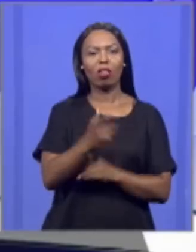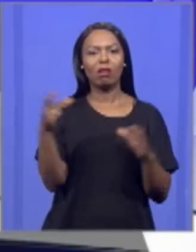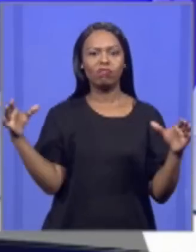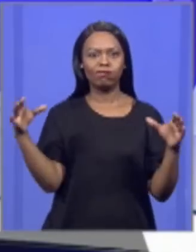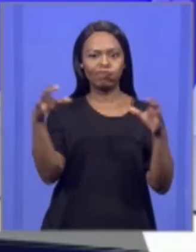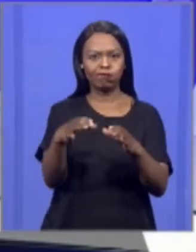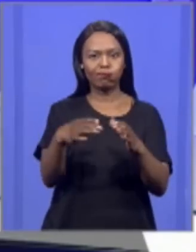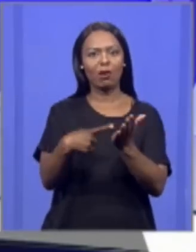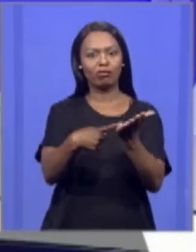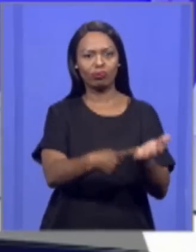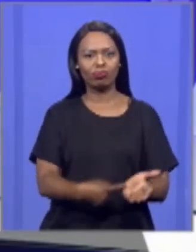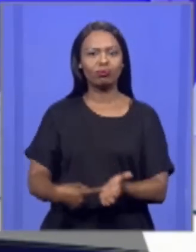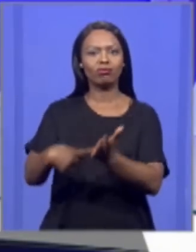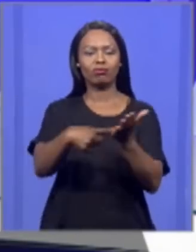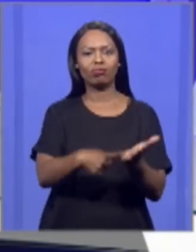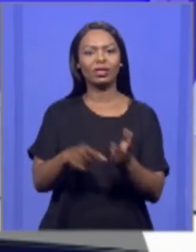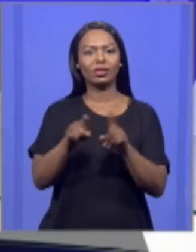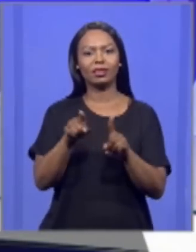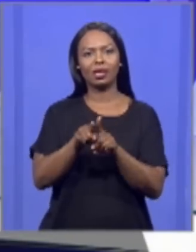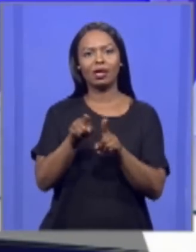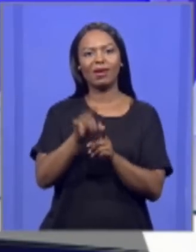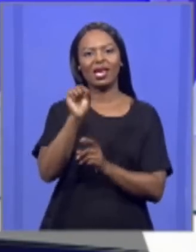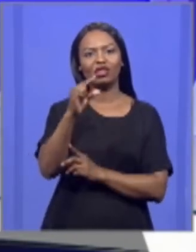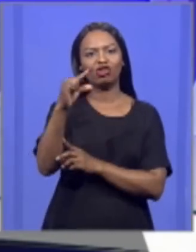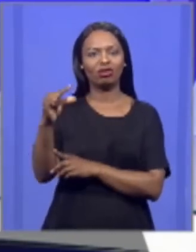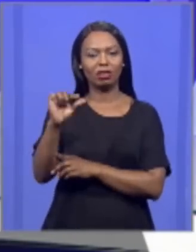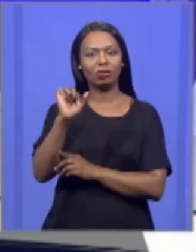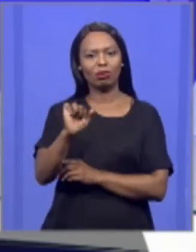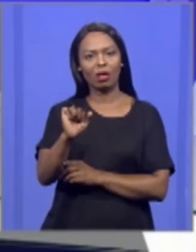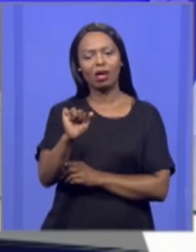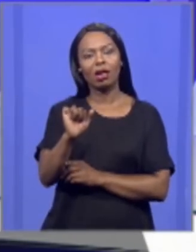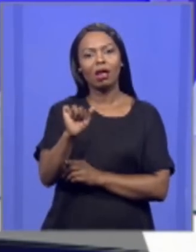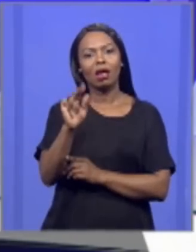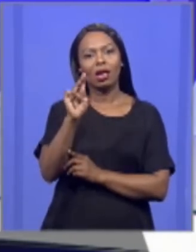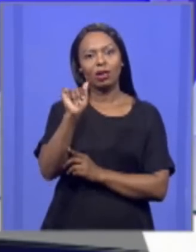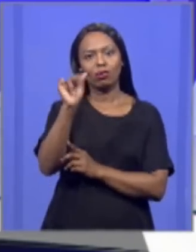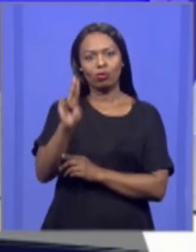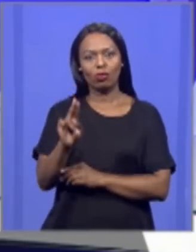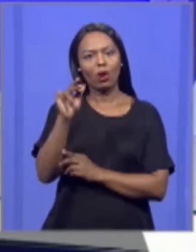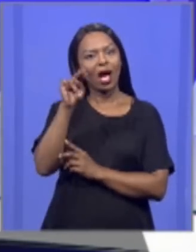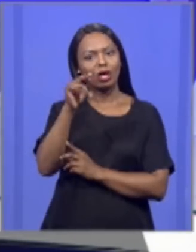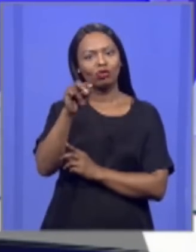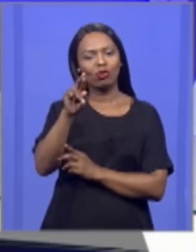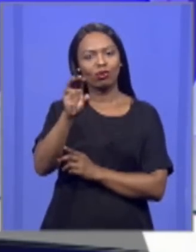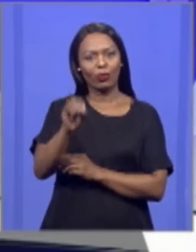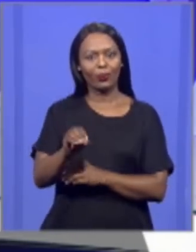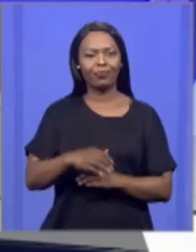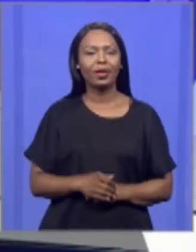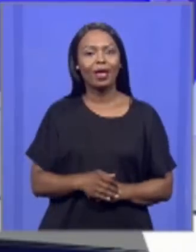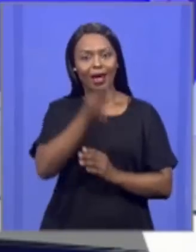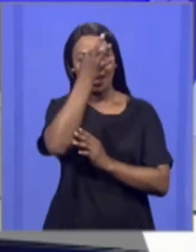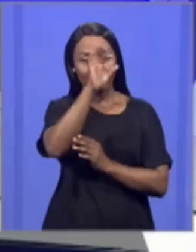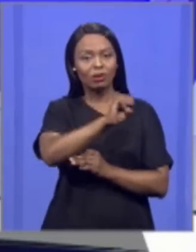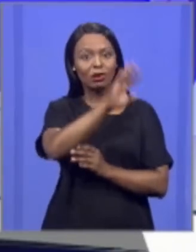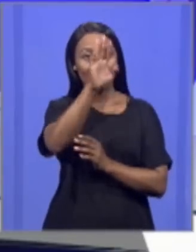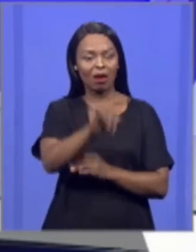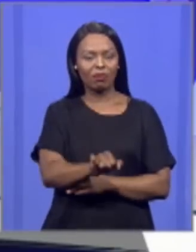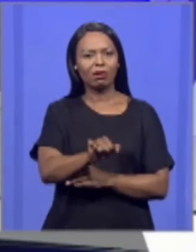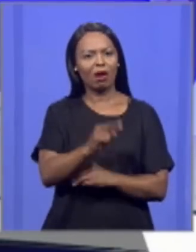ba gona go tele mongwaledi pharephare wa ditšhabakopano Antonio Guterres. Mmušo wa Afrika Borwa o